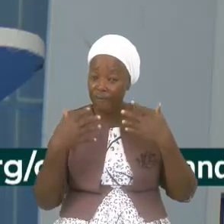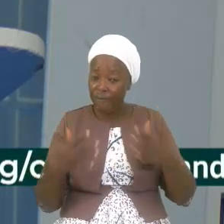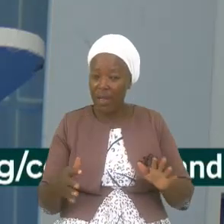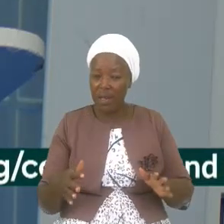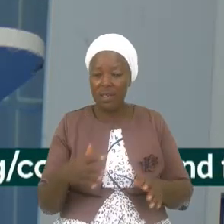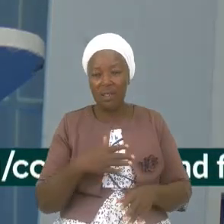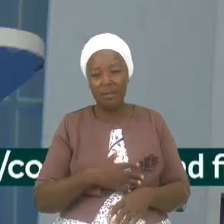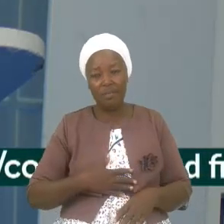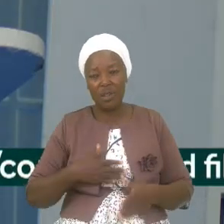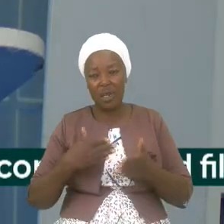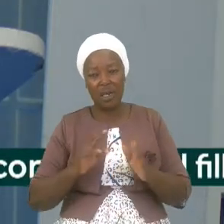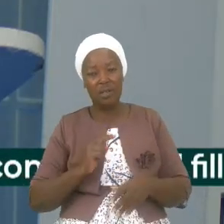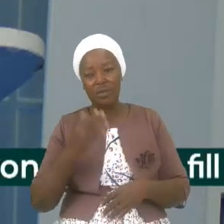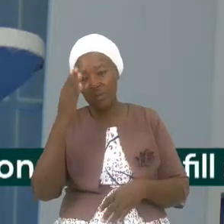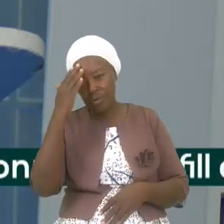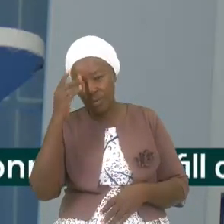you are true?